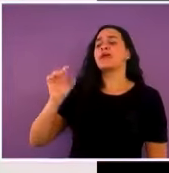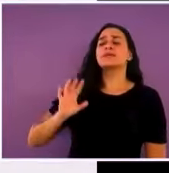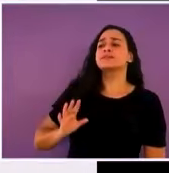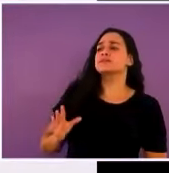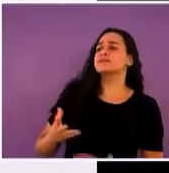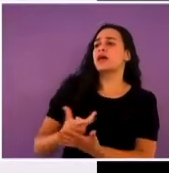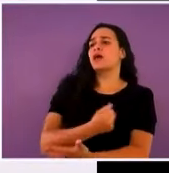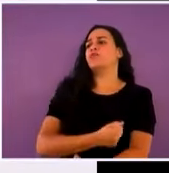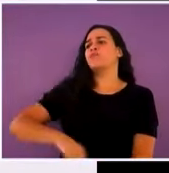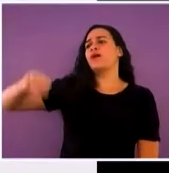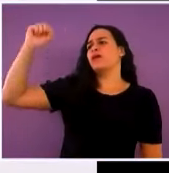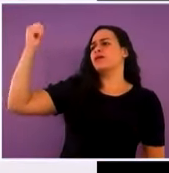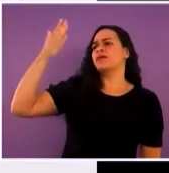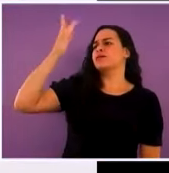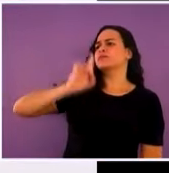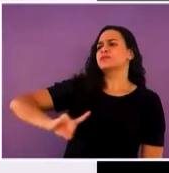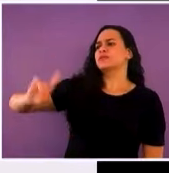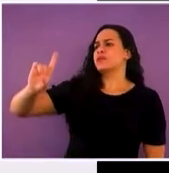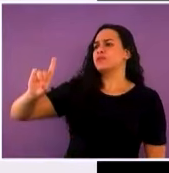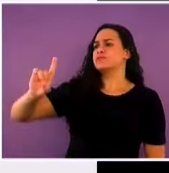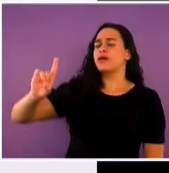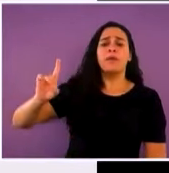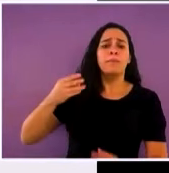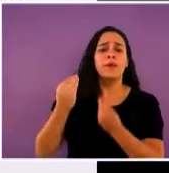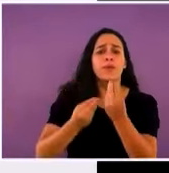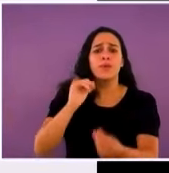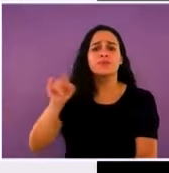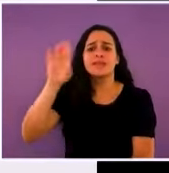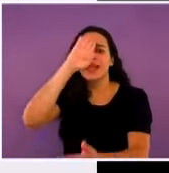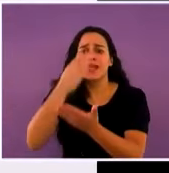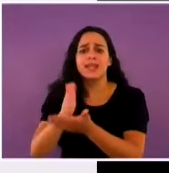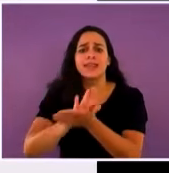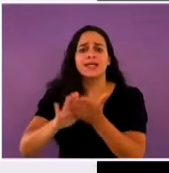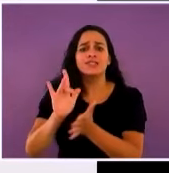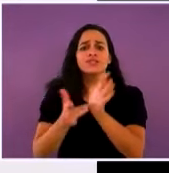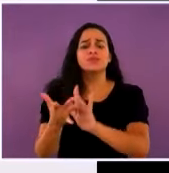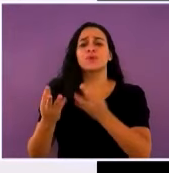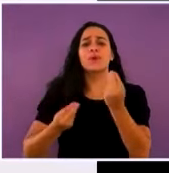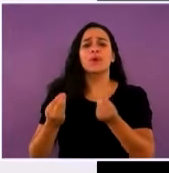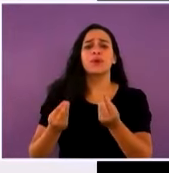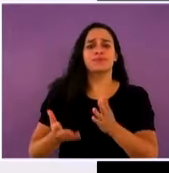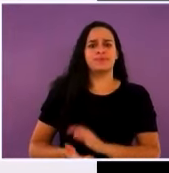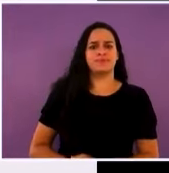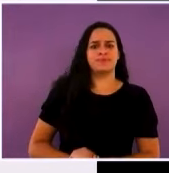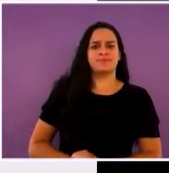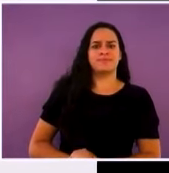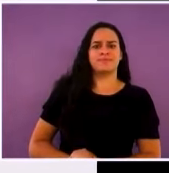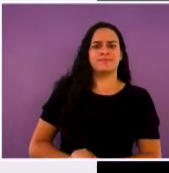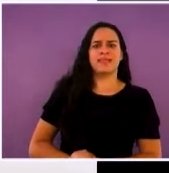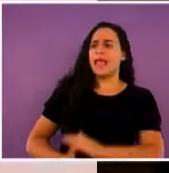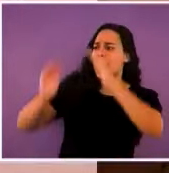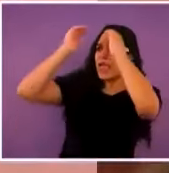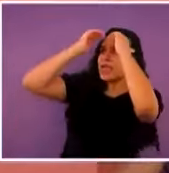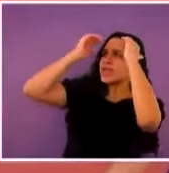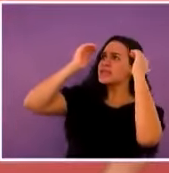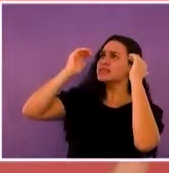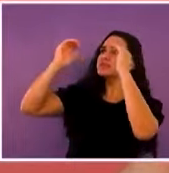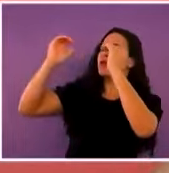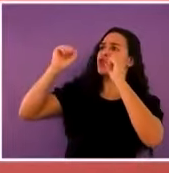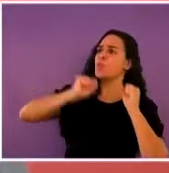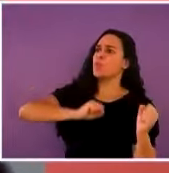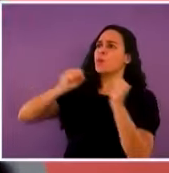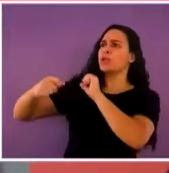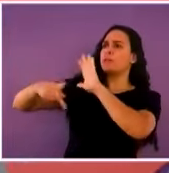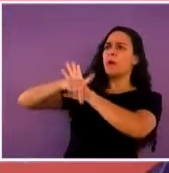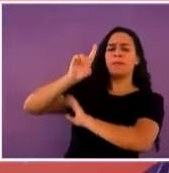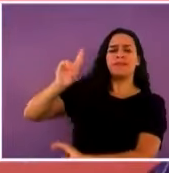Deus. They don't believe in Christ. Eles não creem em Cristo. They don't submit to the authority of the word of God. Eles não se submetem à autoridade da palavra de Deus.